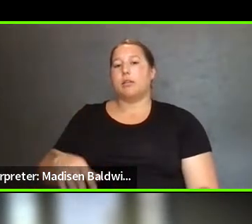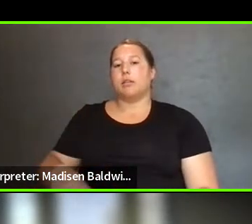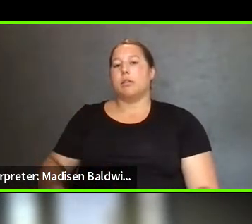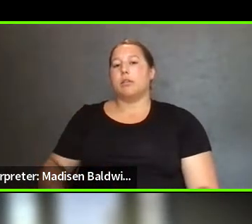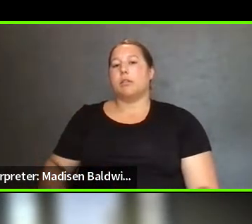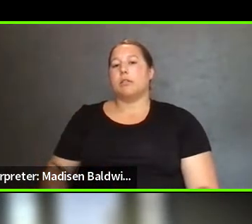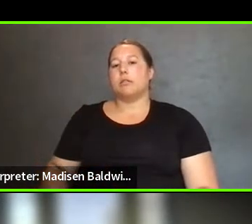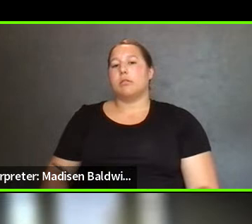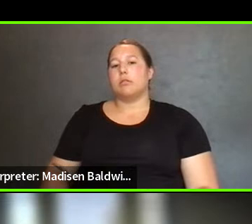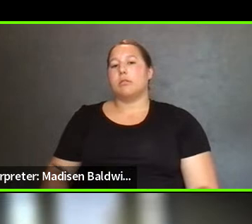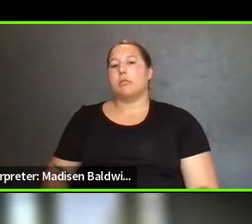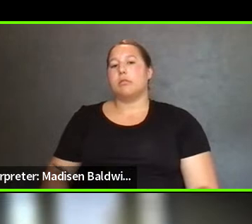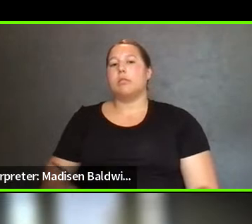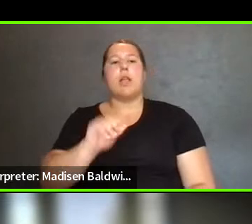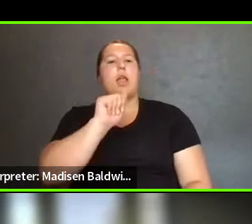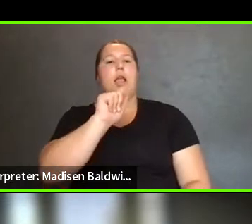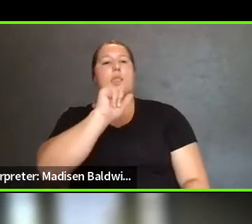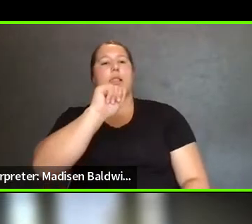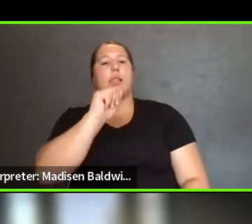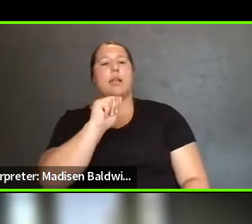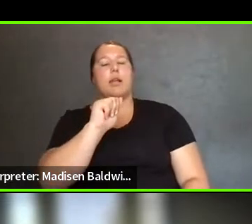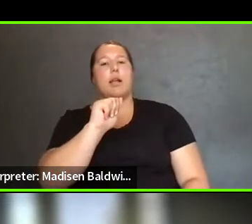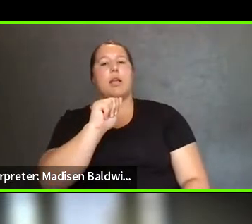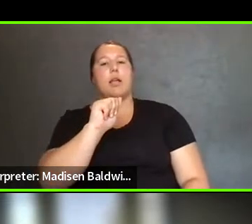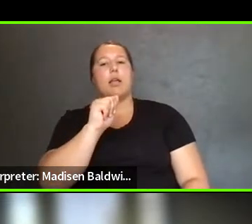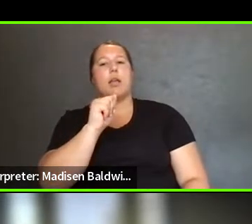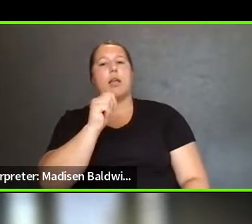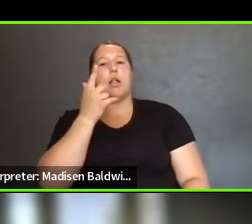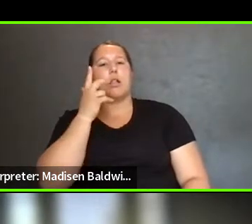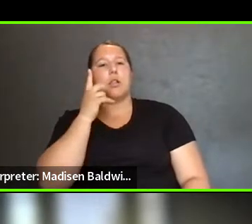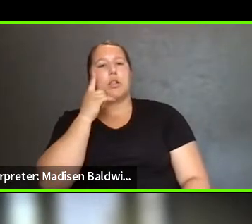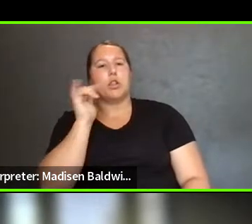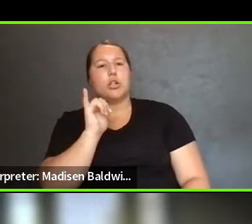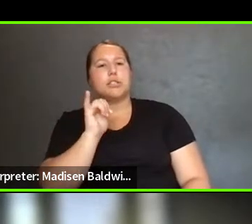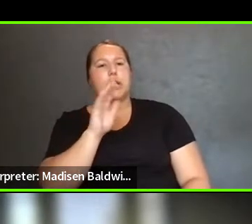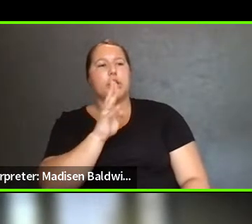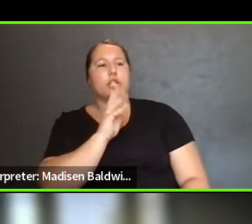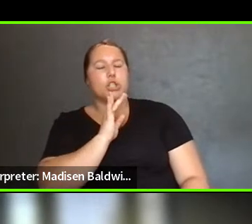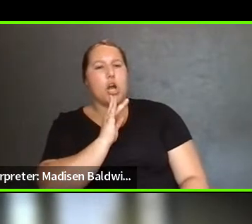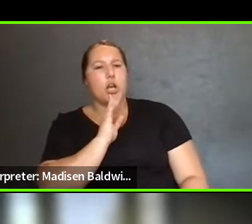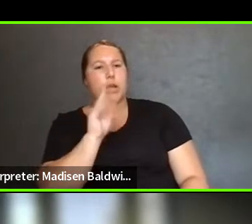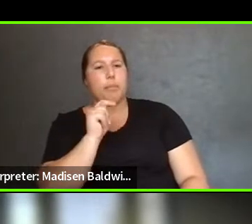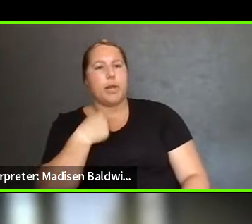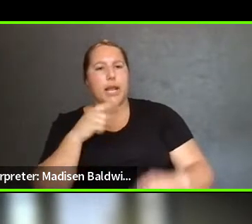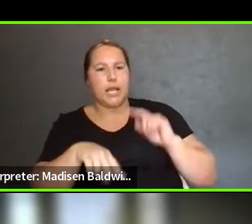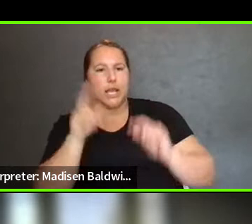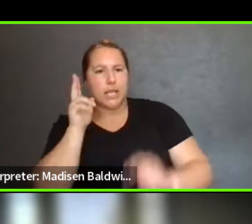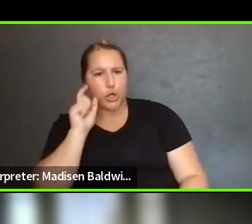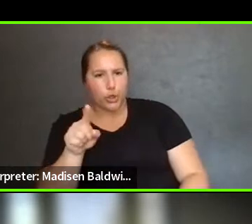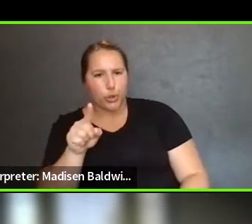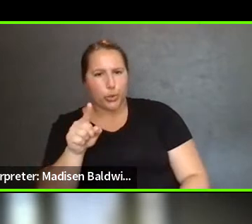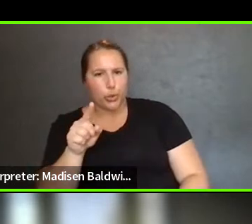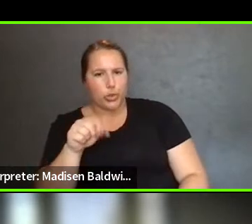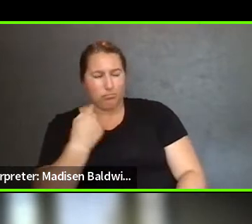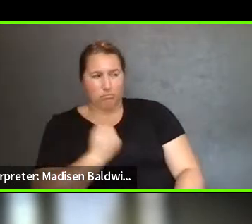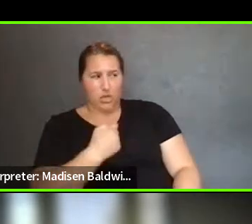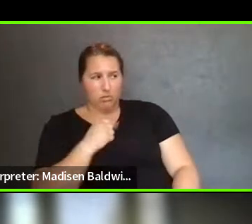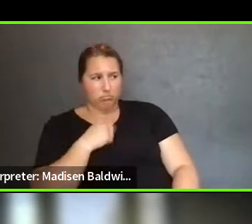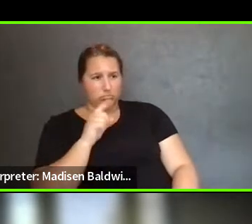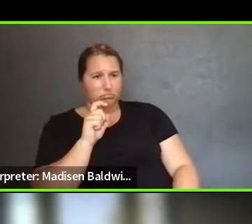that Aaliyah, you're it looks like you're talking, but we don't hear you, or is it just me? can everybody hear